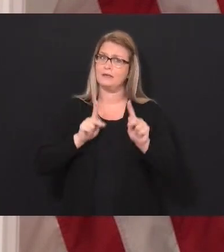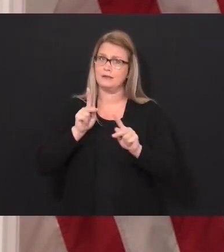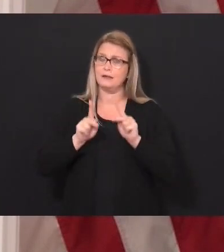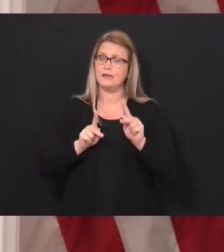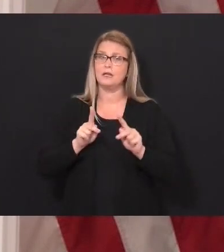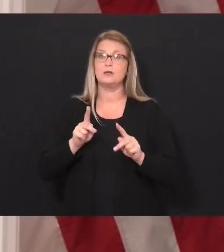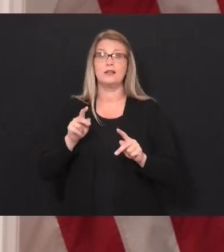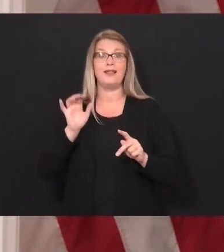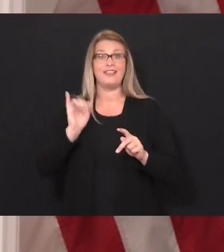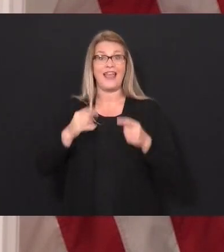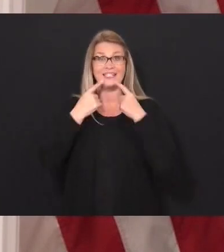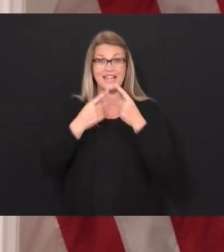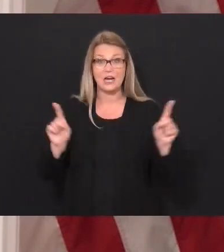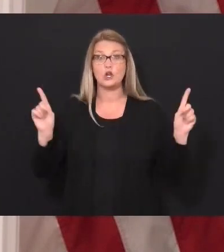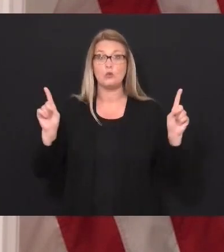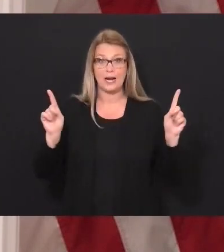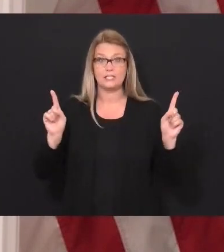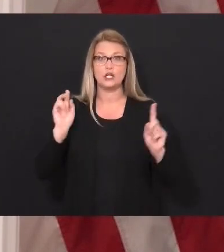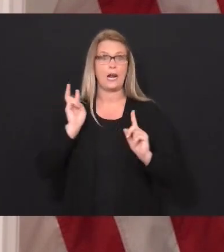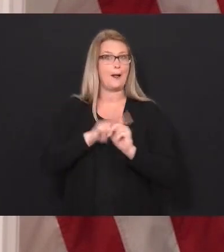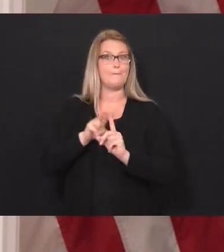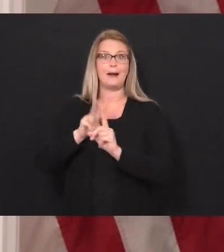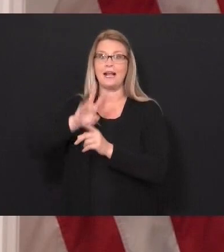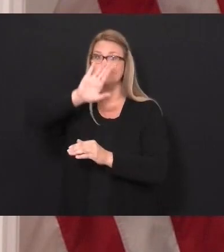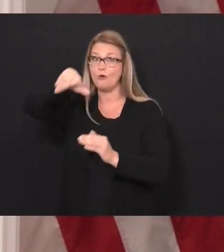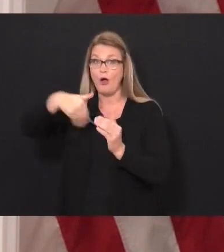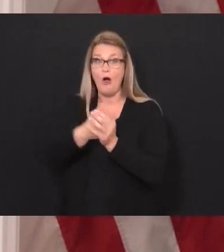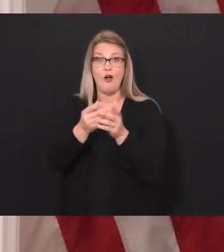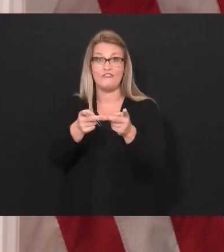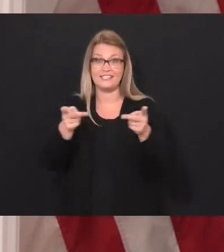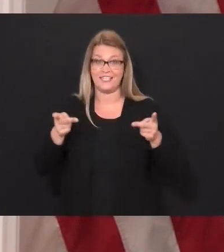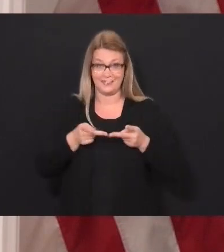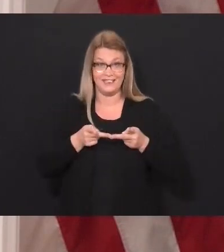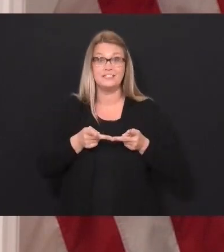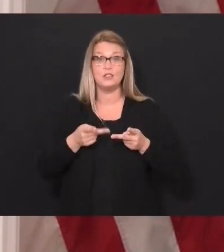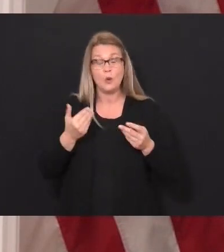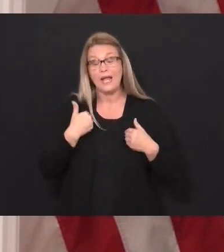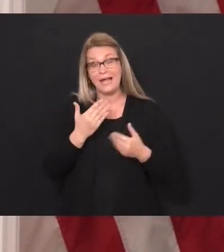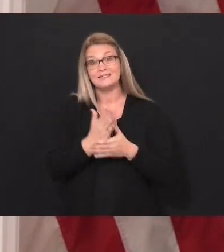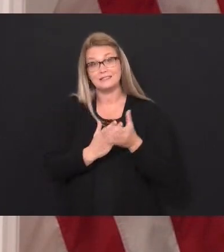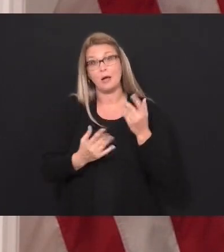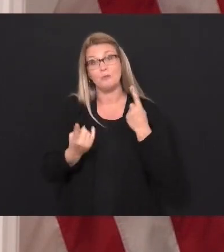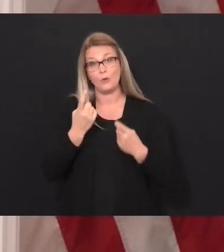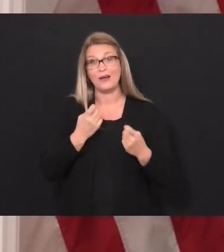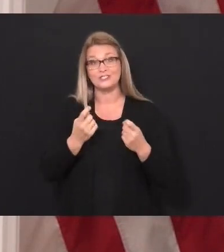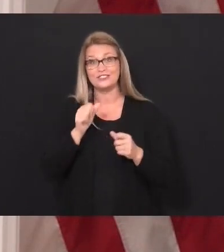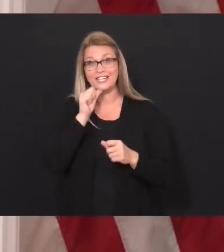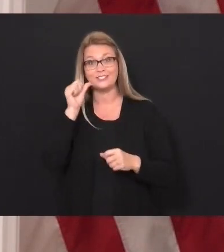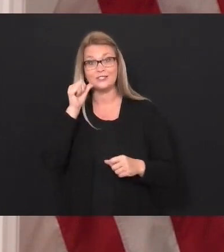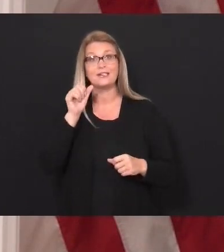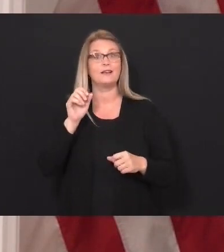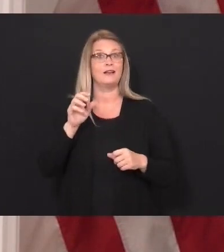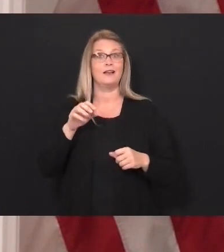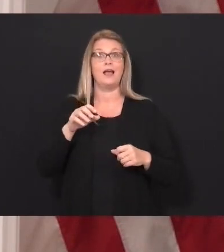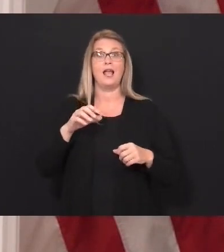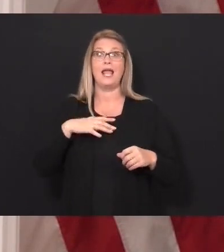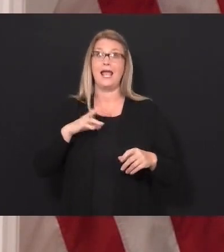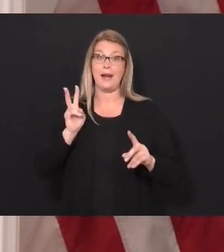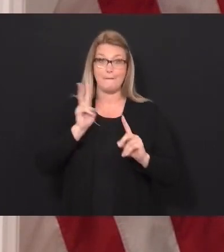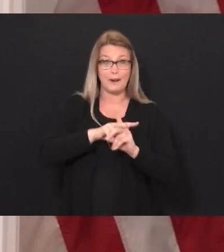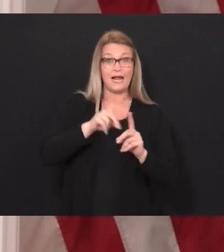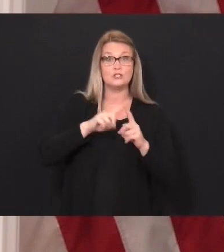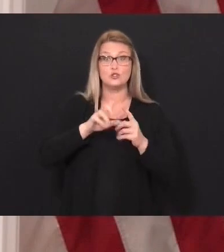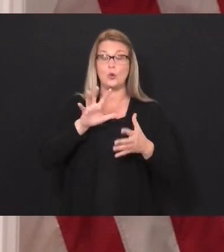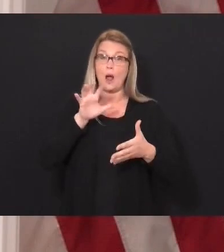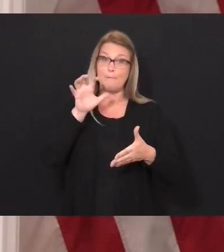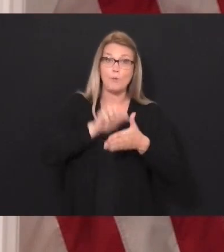is broad-based. It applies to all facilities. We've had some questions. Yes, it also applies to abortion facilities as